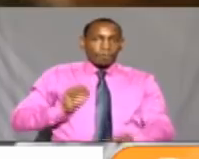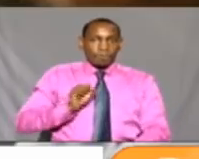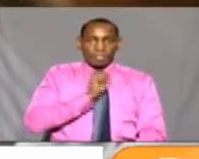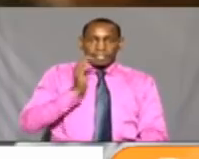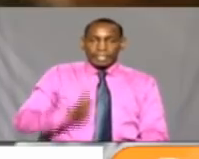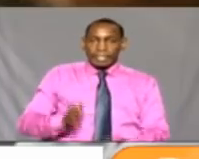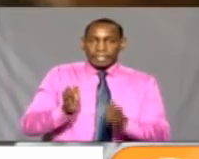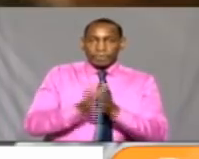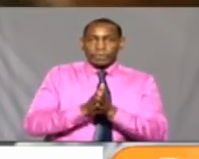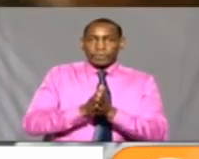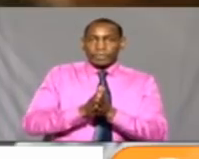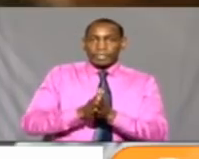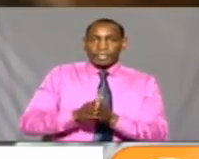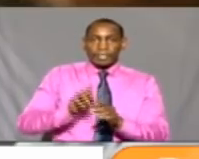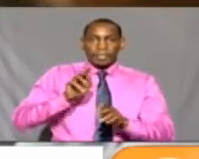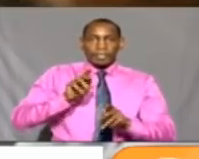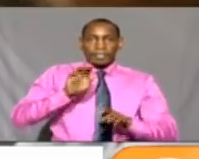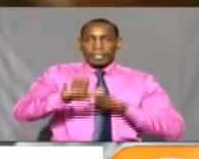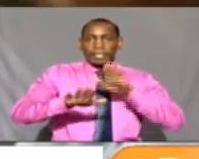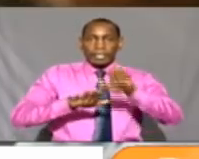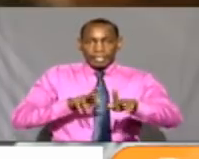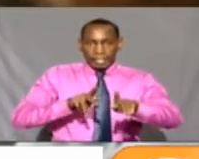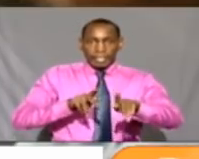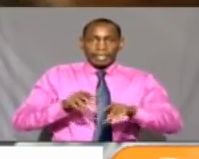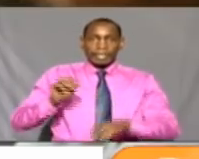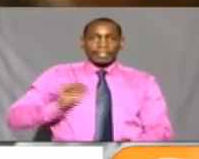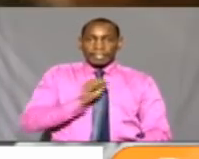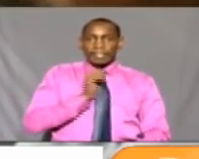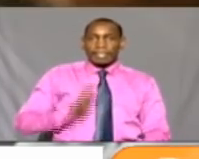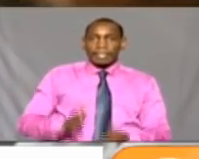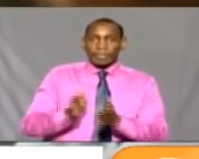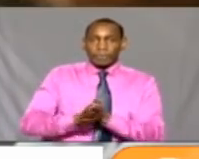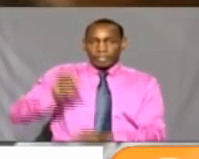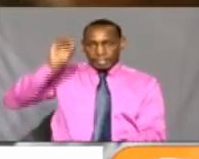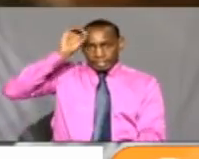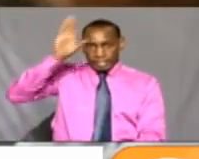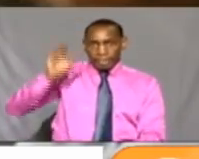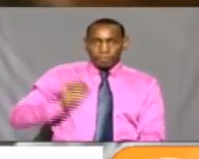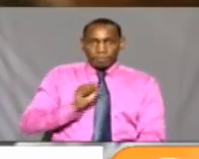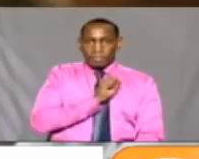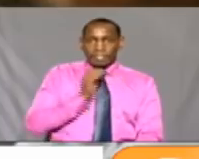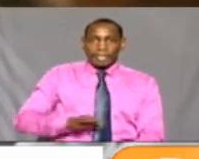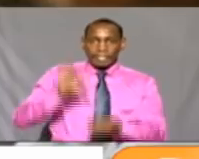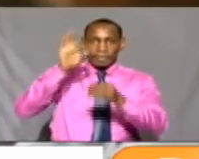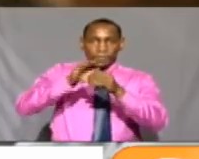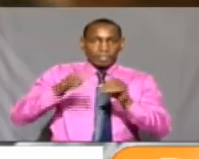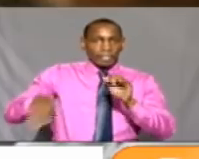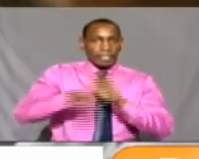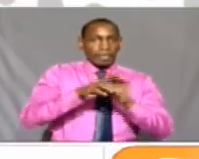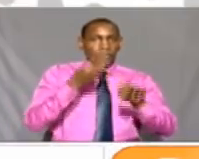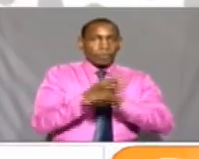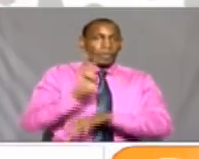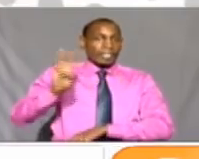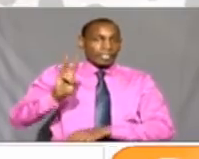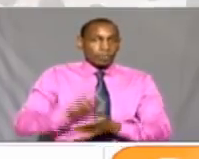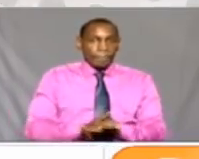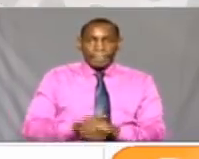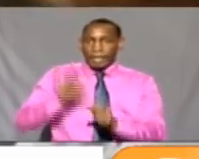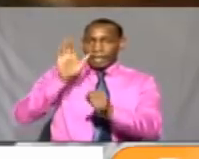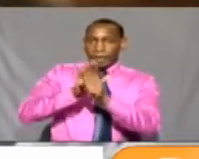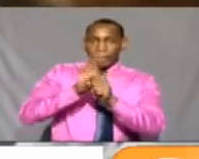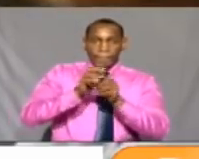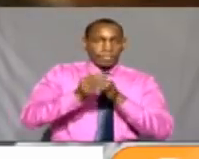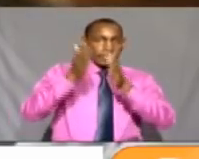Charles Kibiru of Kirinyaga, and Kimani Wamatangi from Kiambu, voted to impeach the governor. Majority